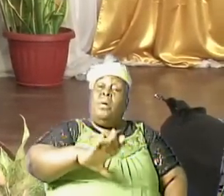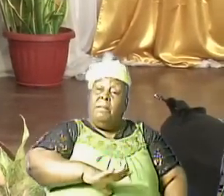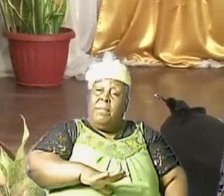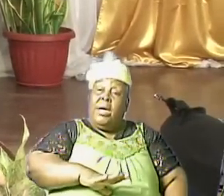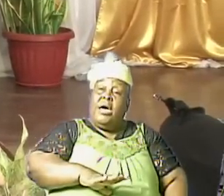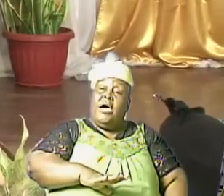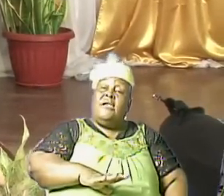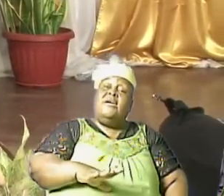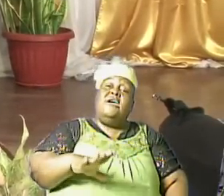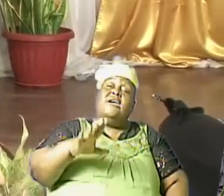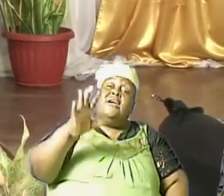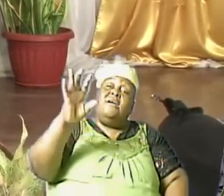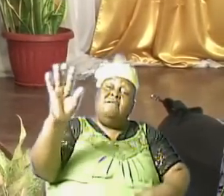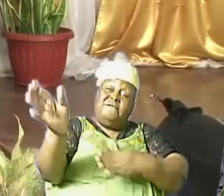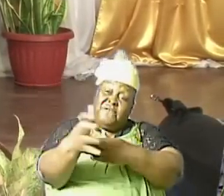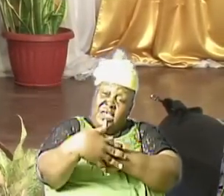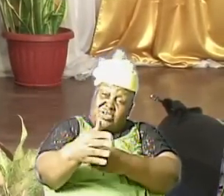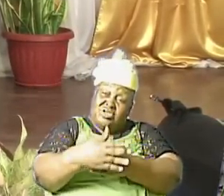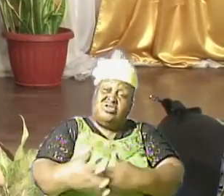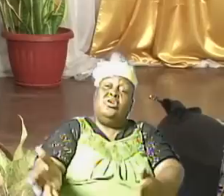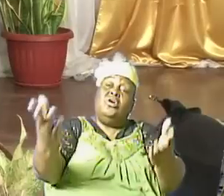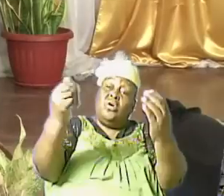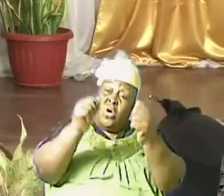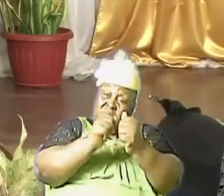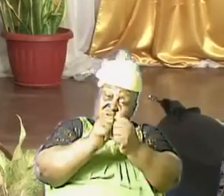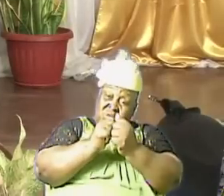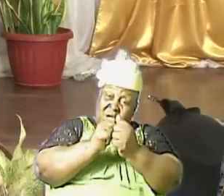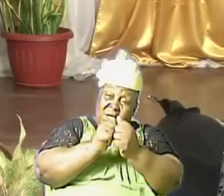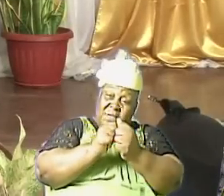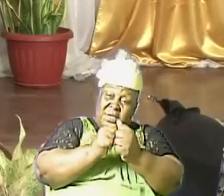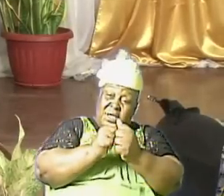fish, come together,